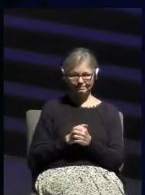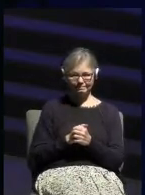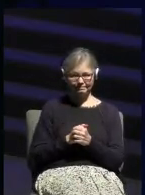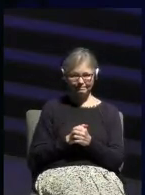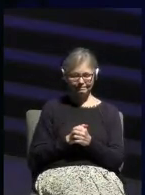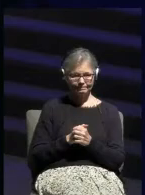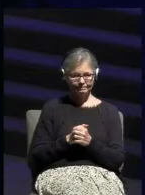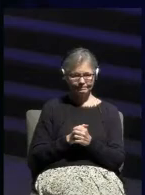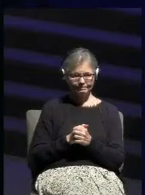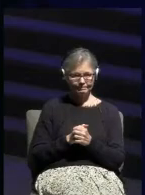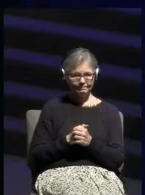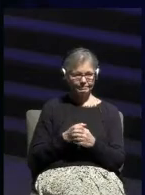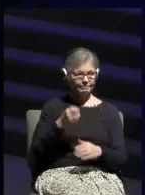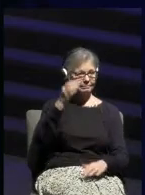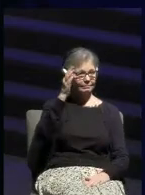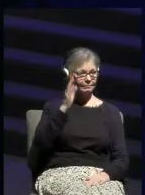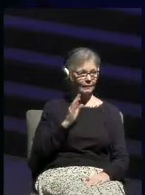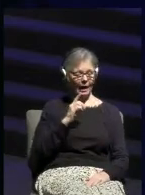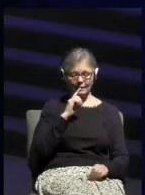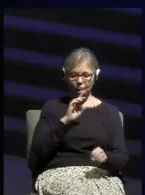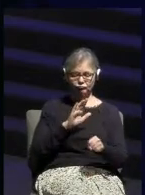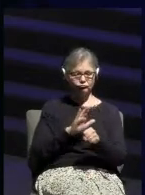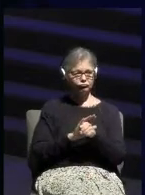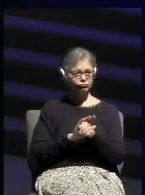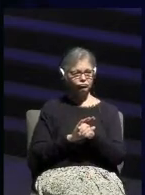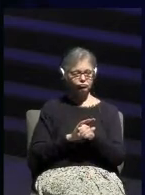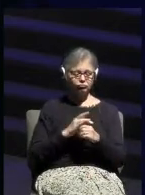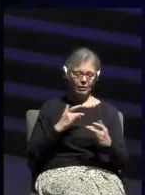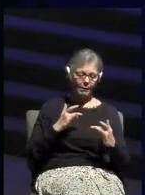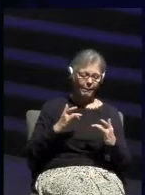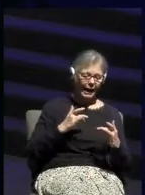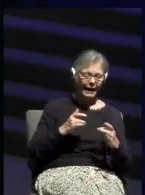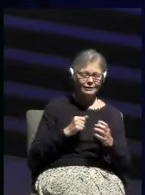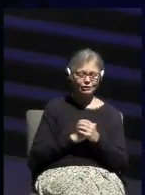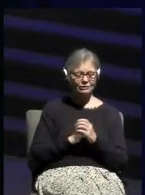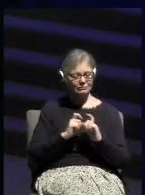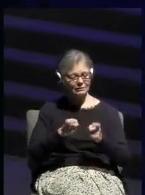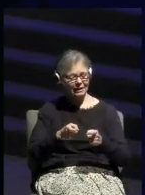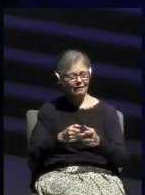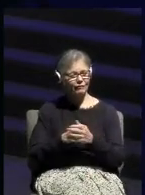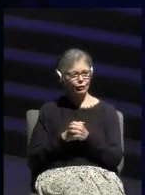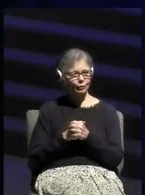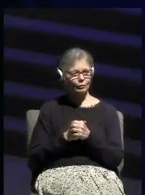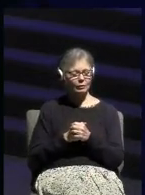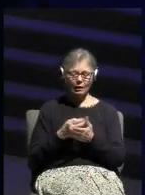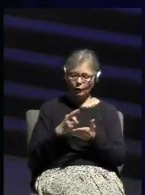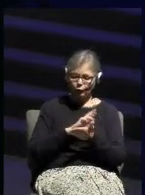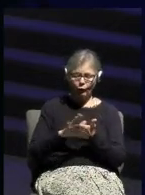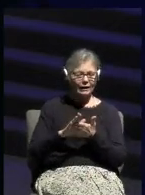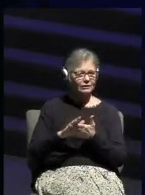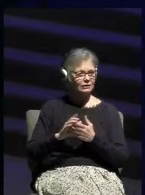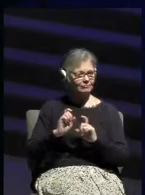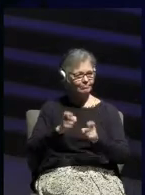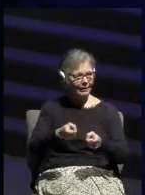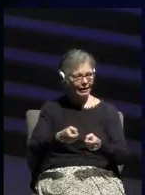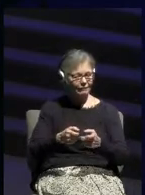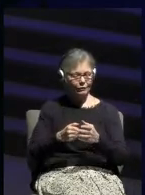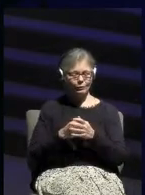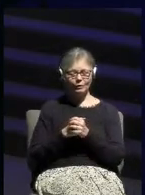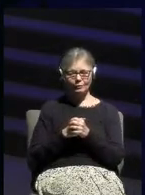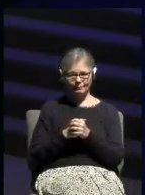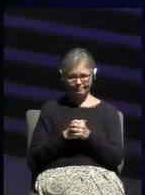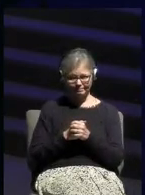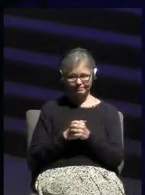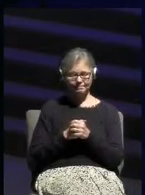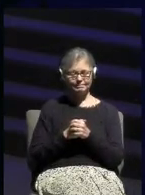The Bible tells us that God has pledged His compassion and pledged His righteousness